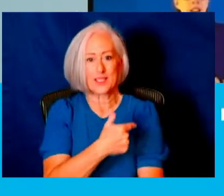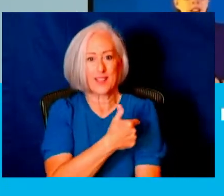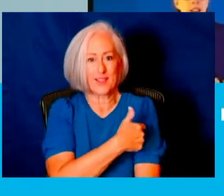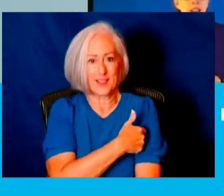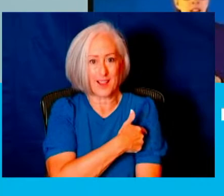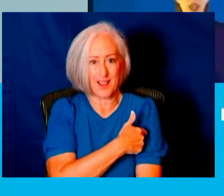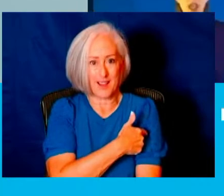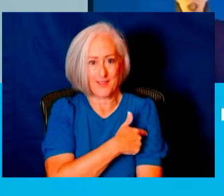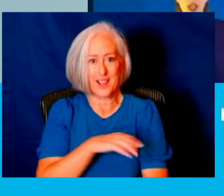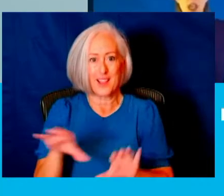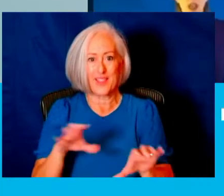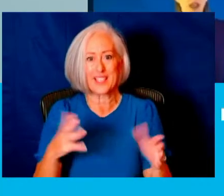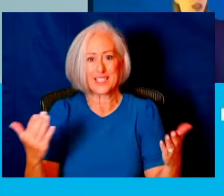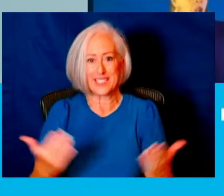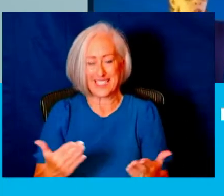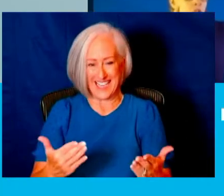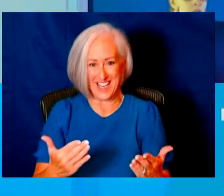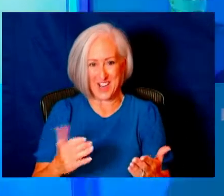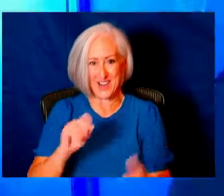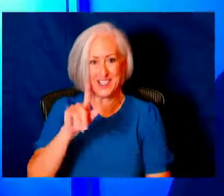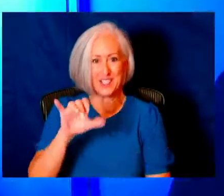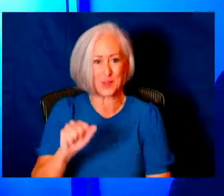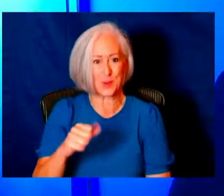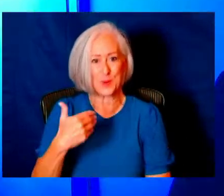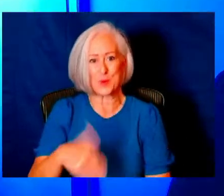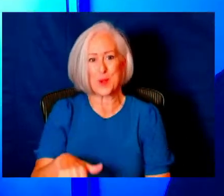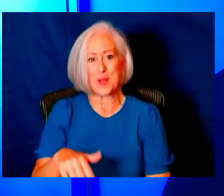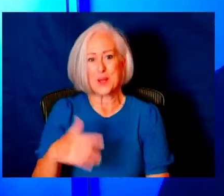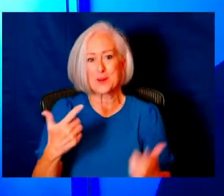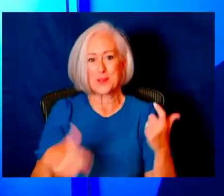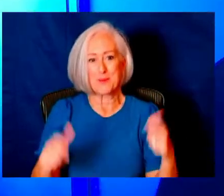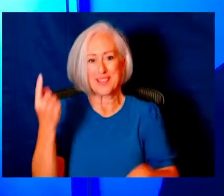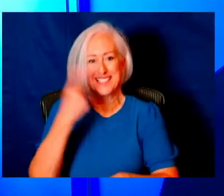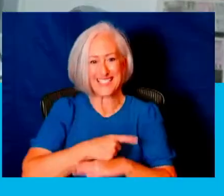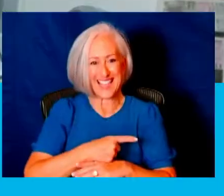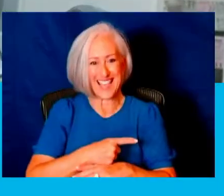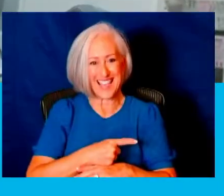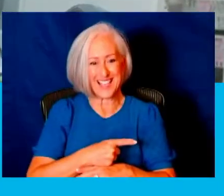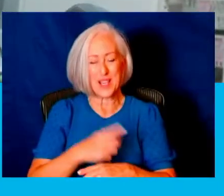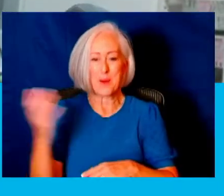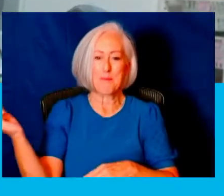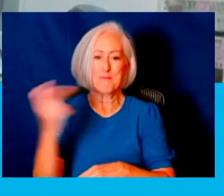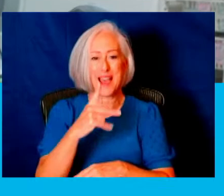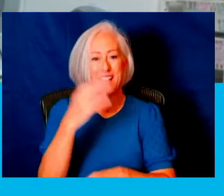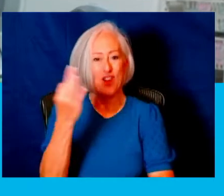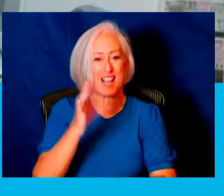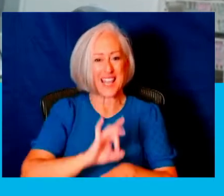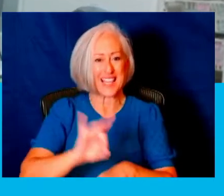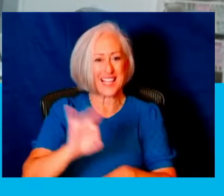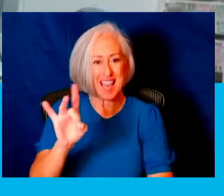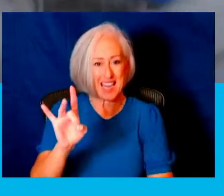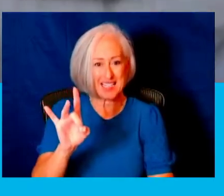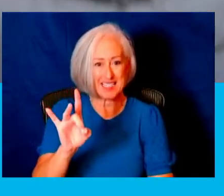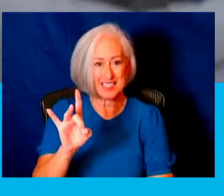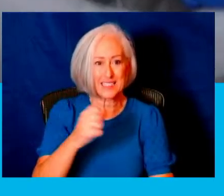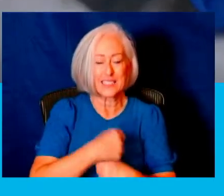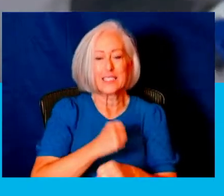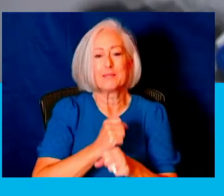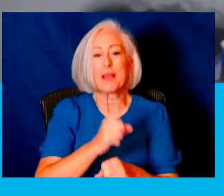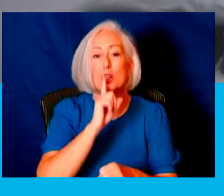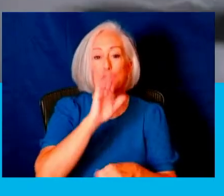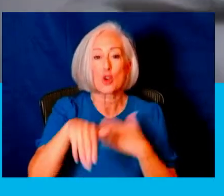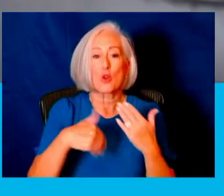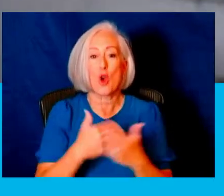back then. We'll be back live Friday at 8 a.m., so go out and make it a great day. Making sure all newborns are